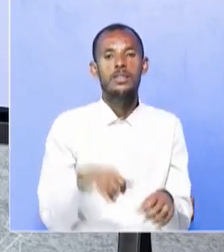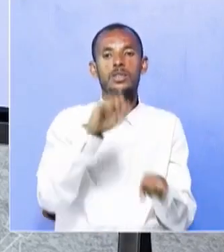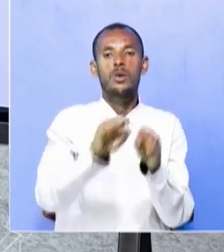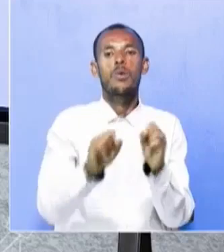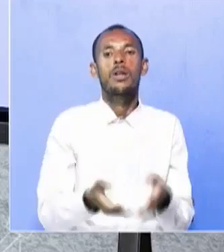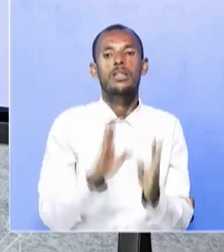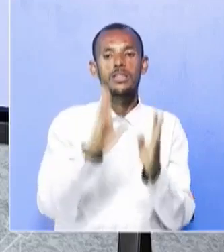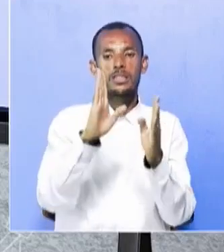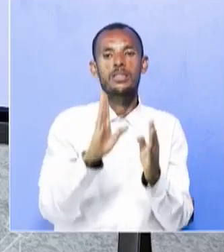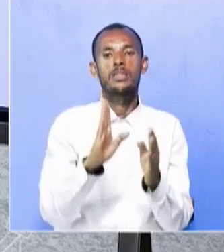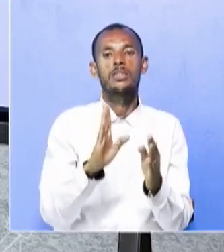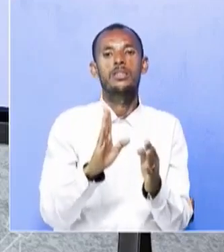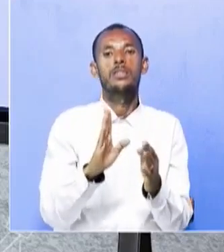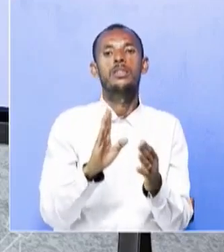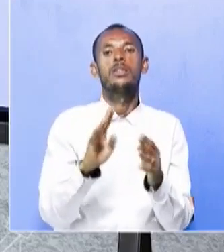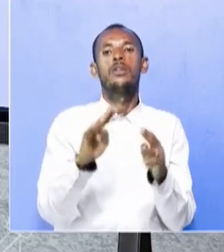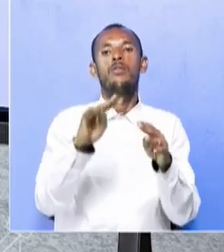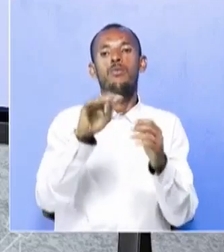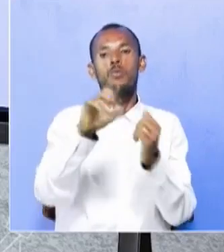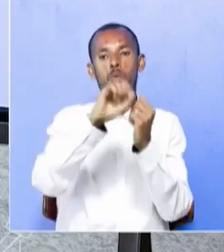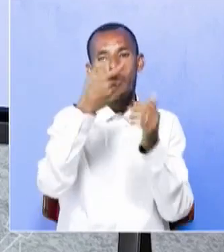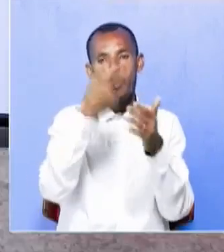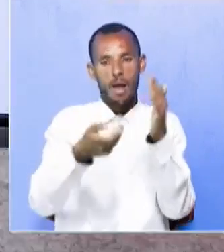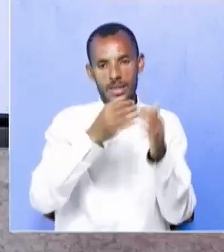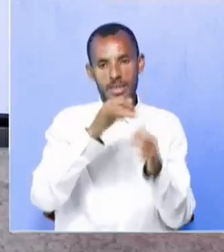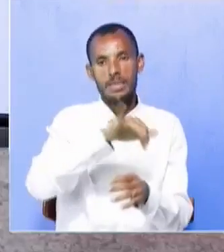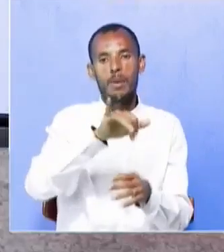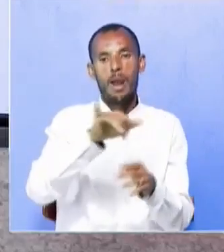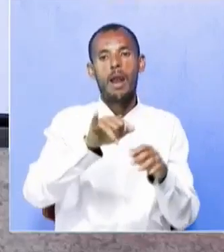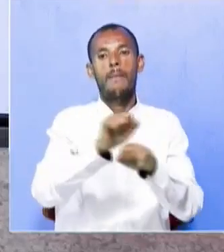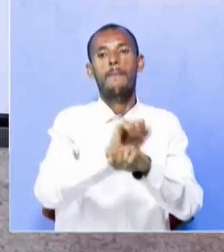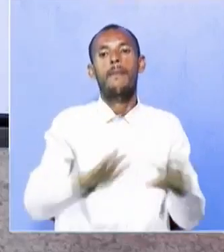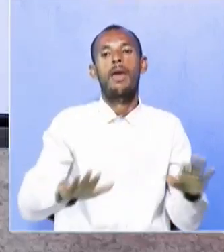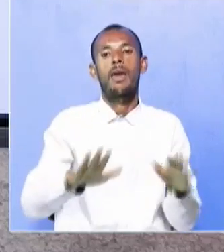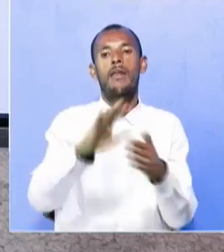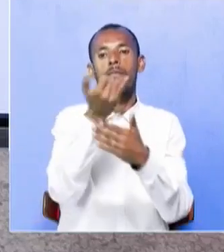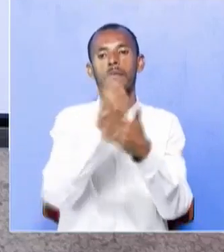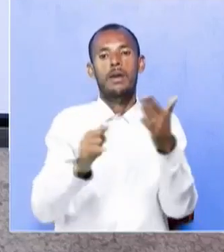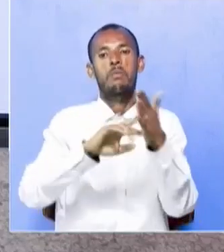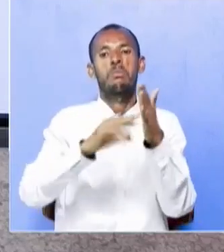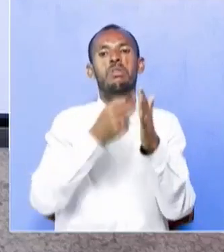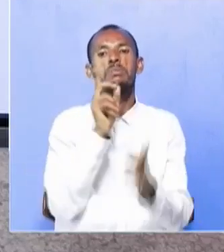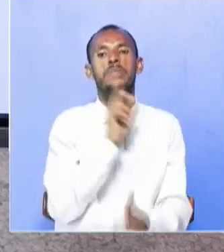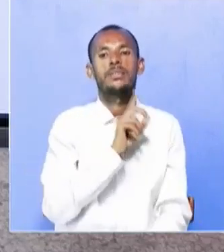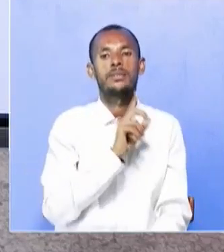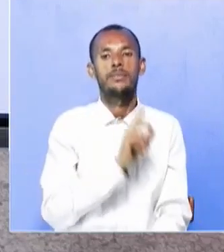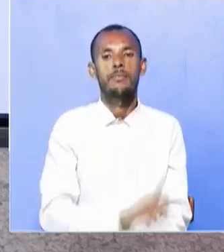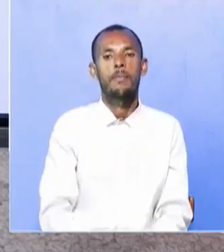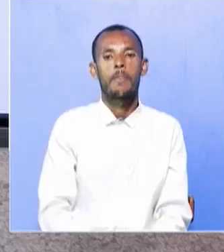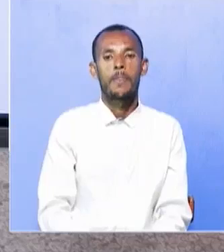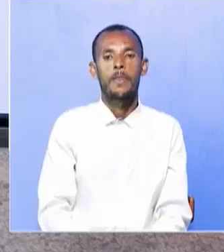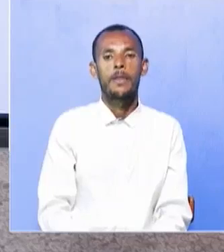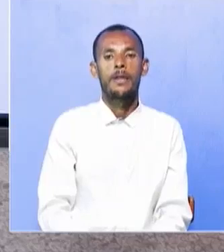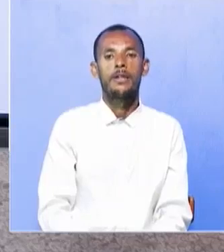let's formally state what similar plane figures refers to.